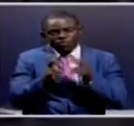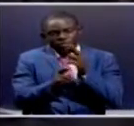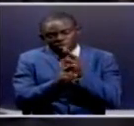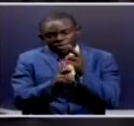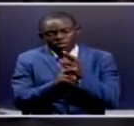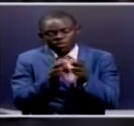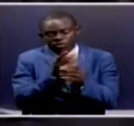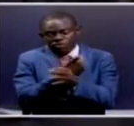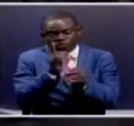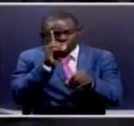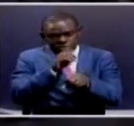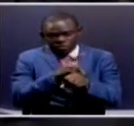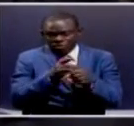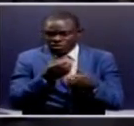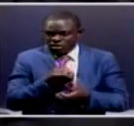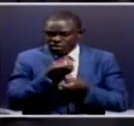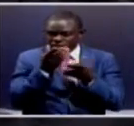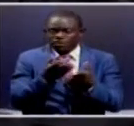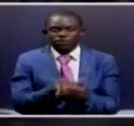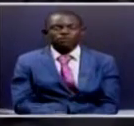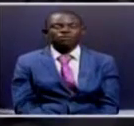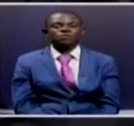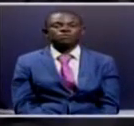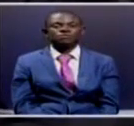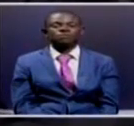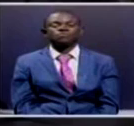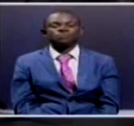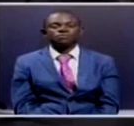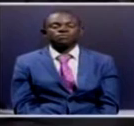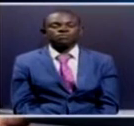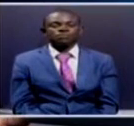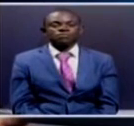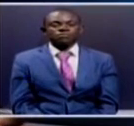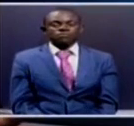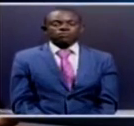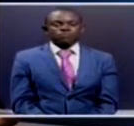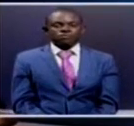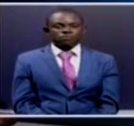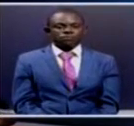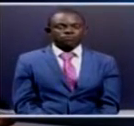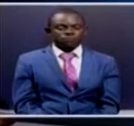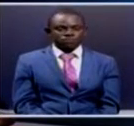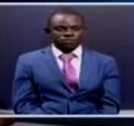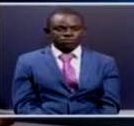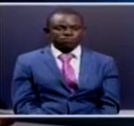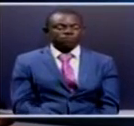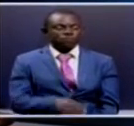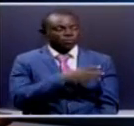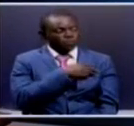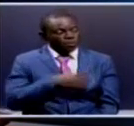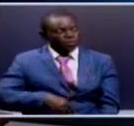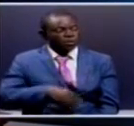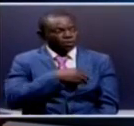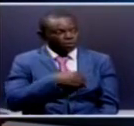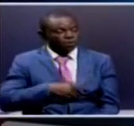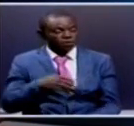else. When members join these groups and what we're calling clubs, then they subscribe to the rules of